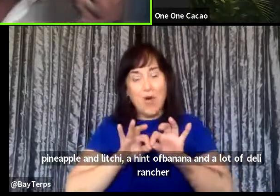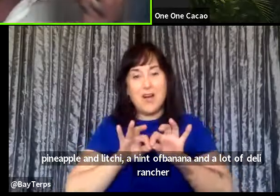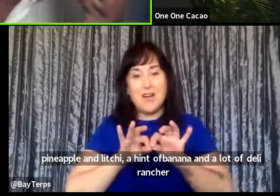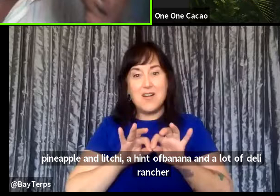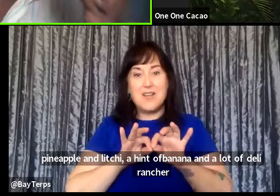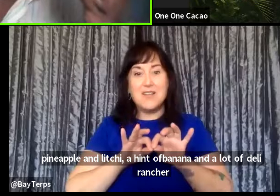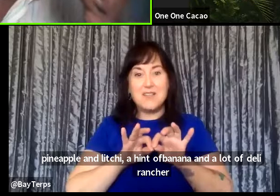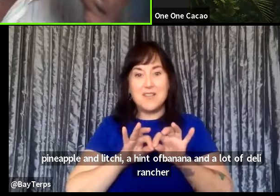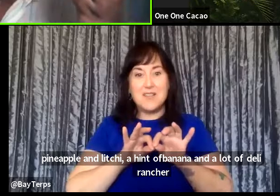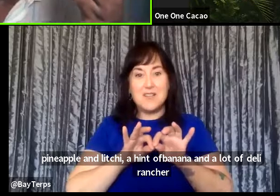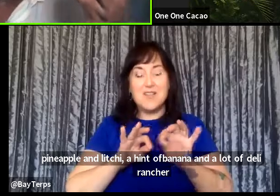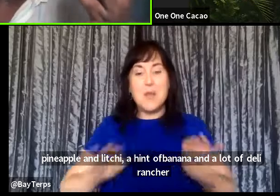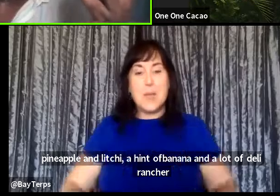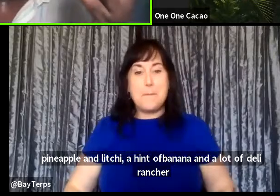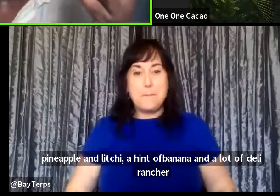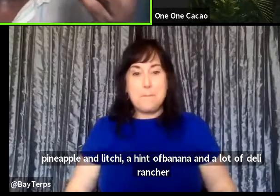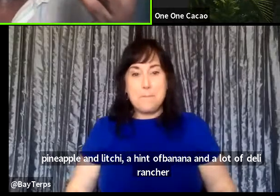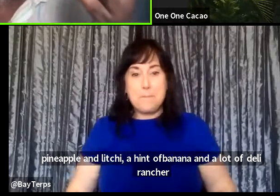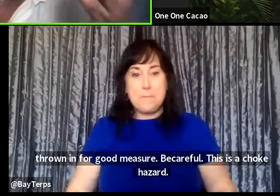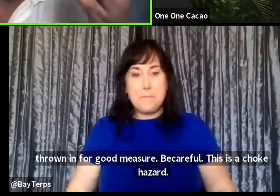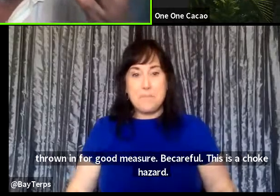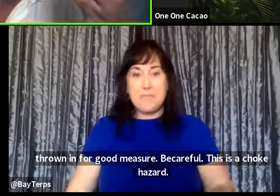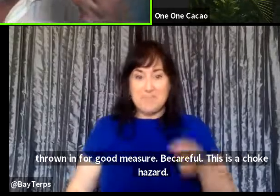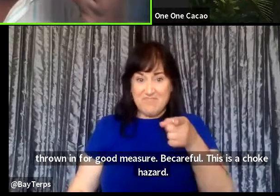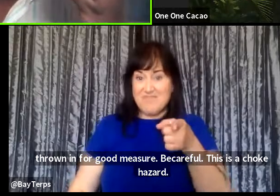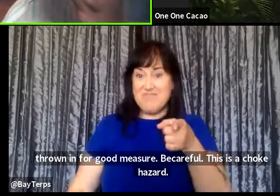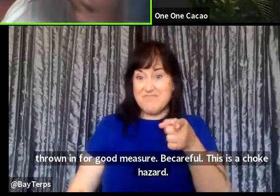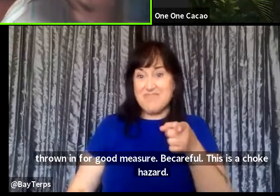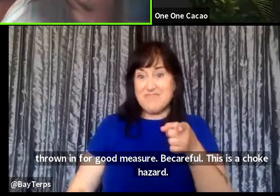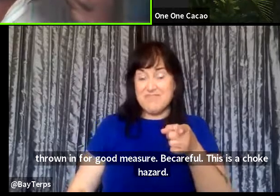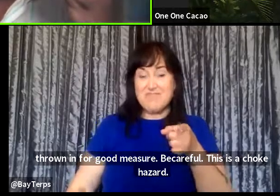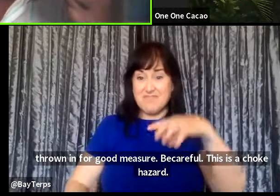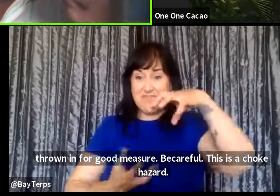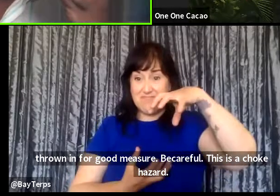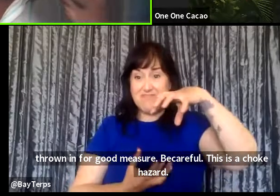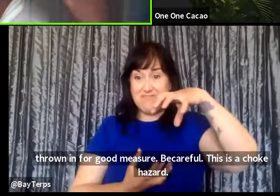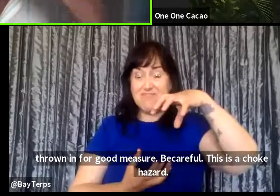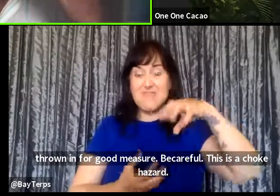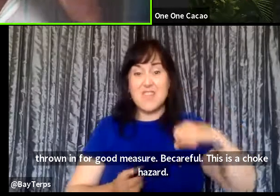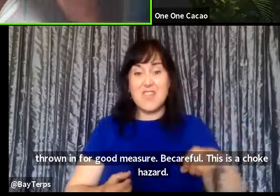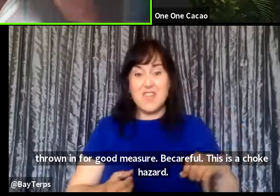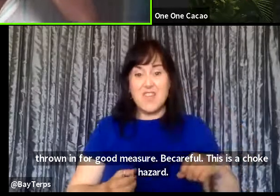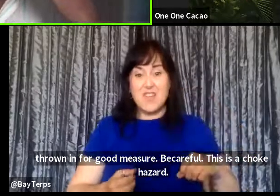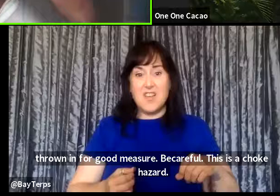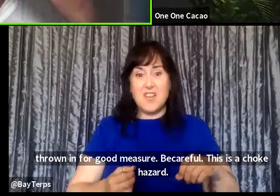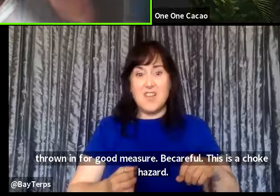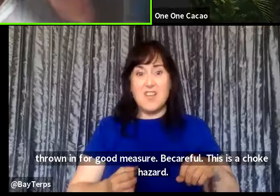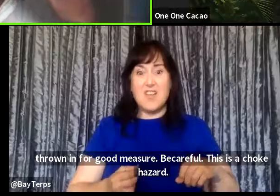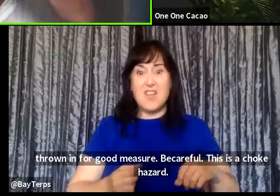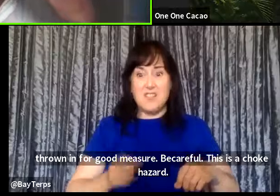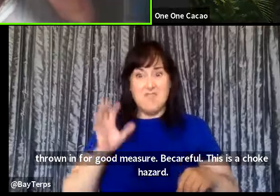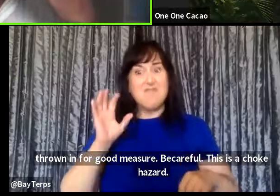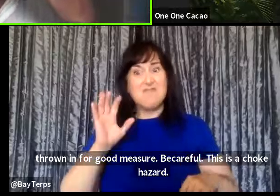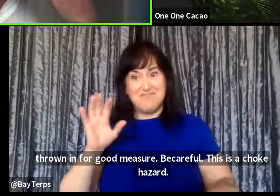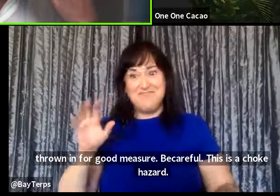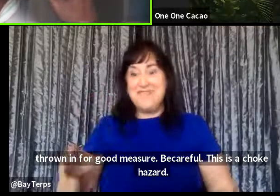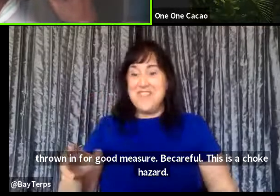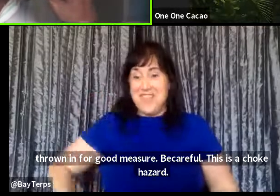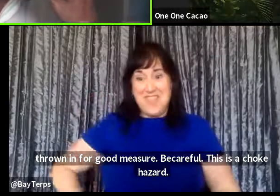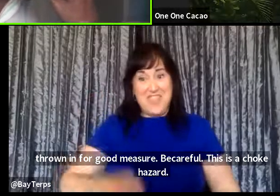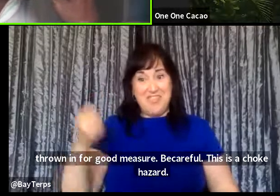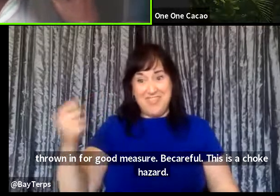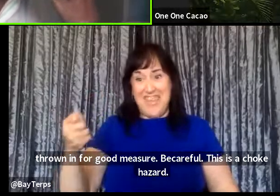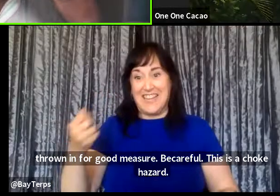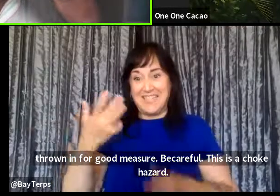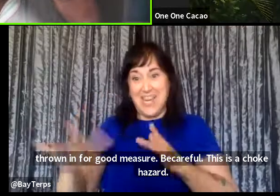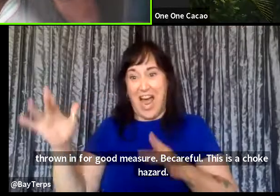it. This is the size of it. You know, this is like one of those moments, if you think that's a knife, this is a knife, okay? So,